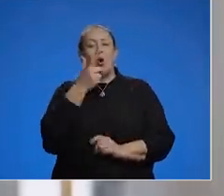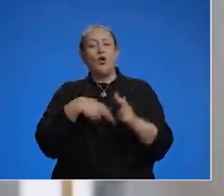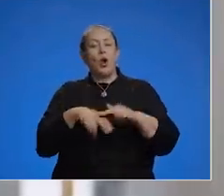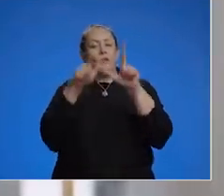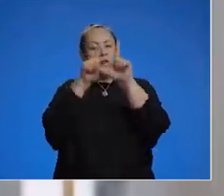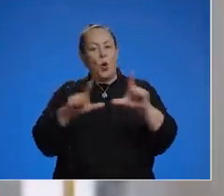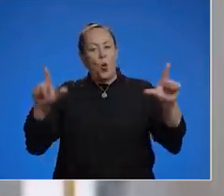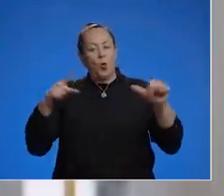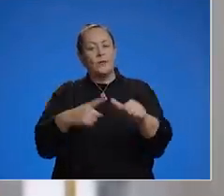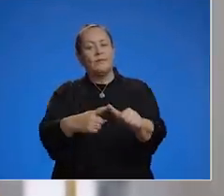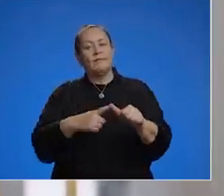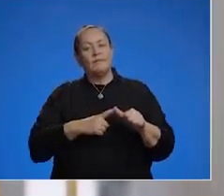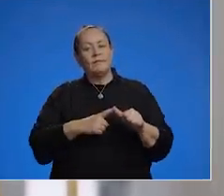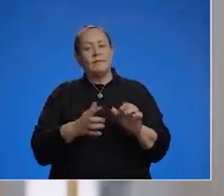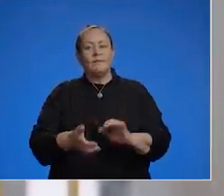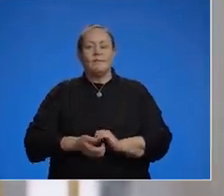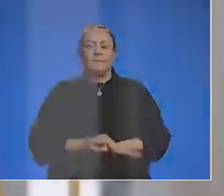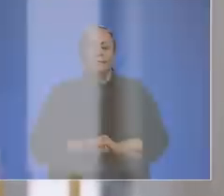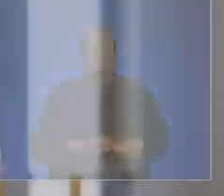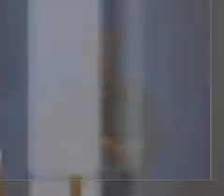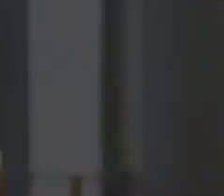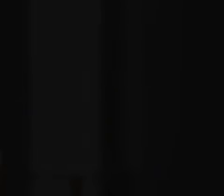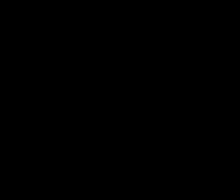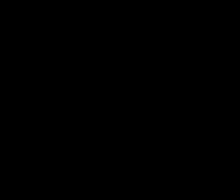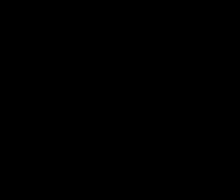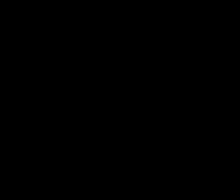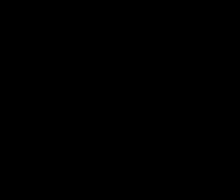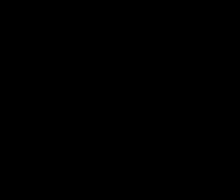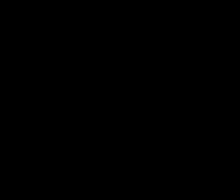The word of the Lord. Thanks be to God.